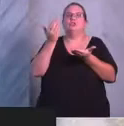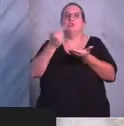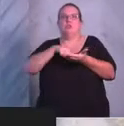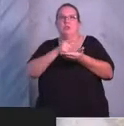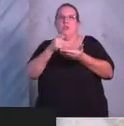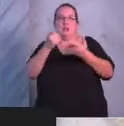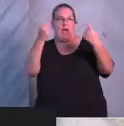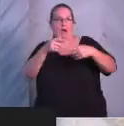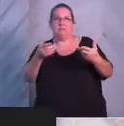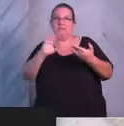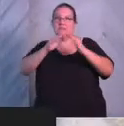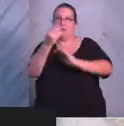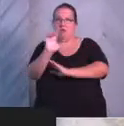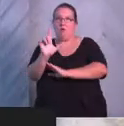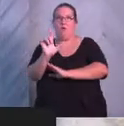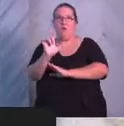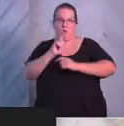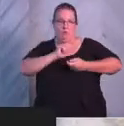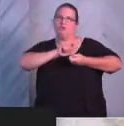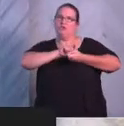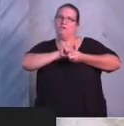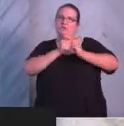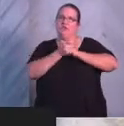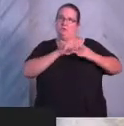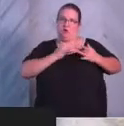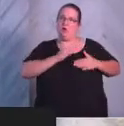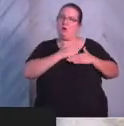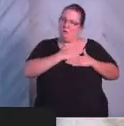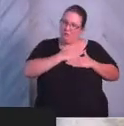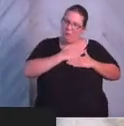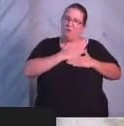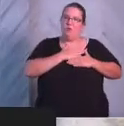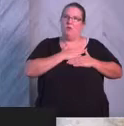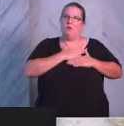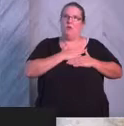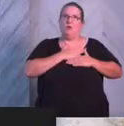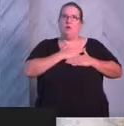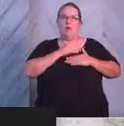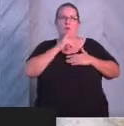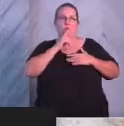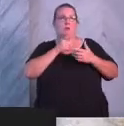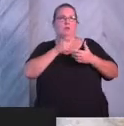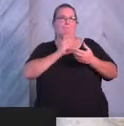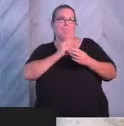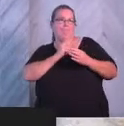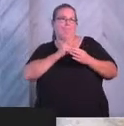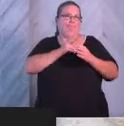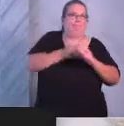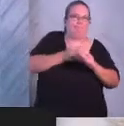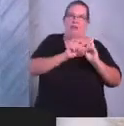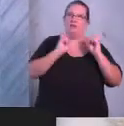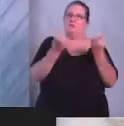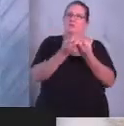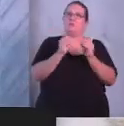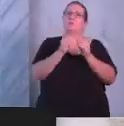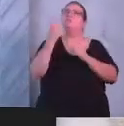at City Hall have changed my heart and really drawn me closer to that circle. Recently, when the